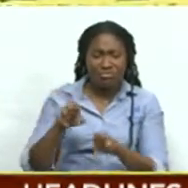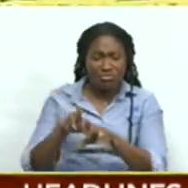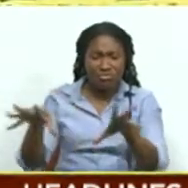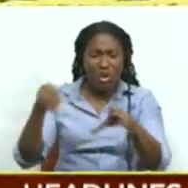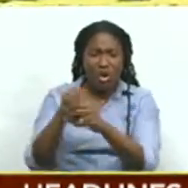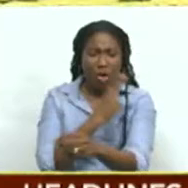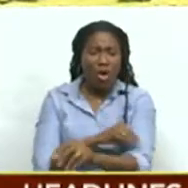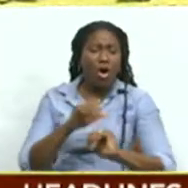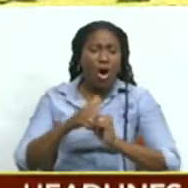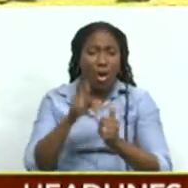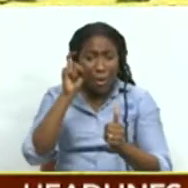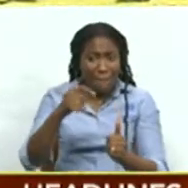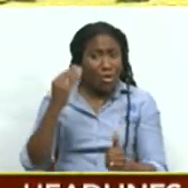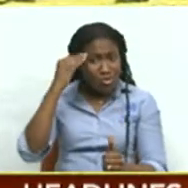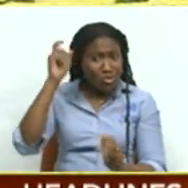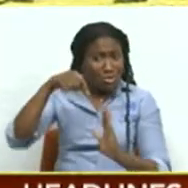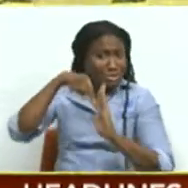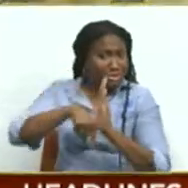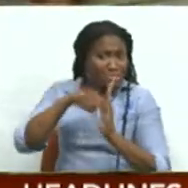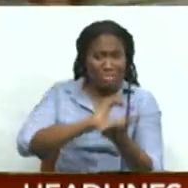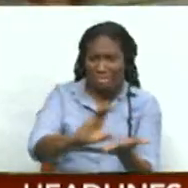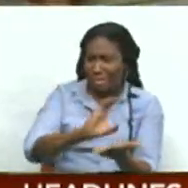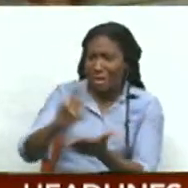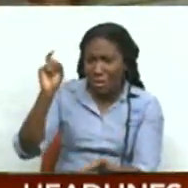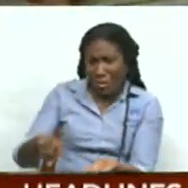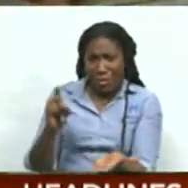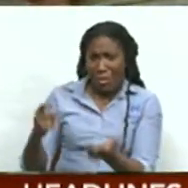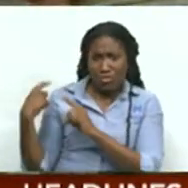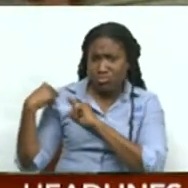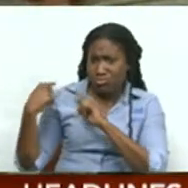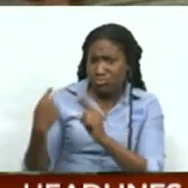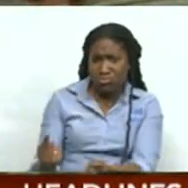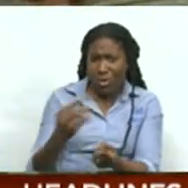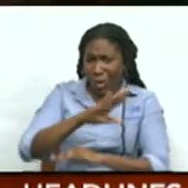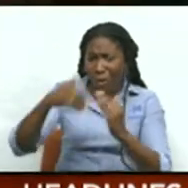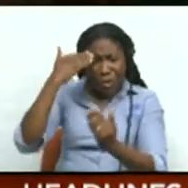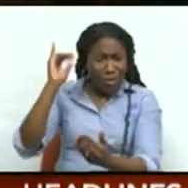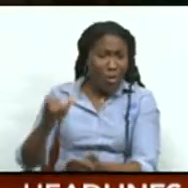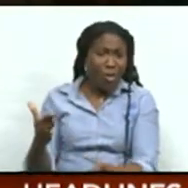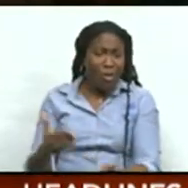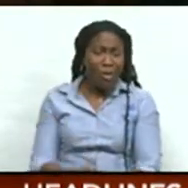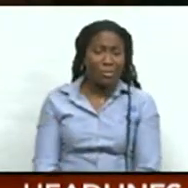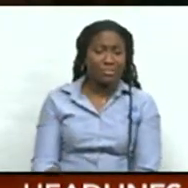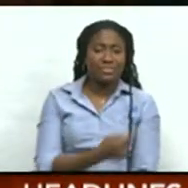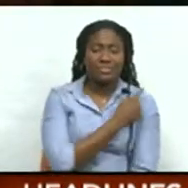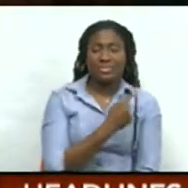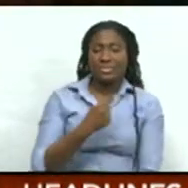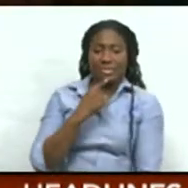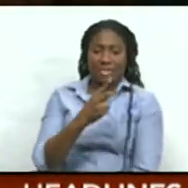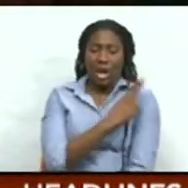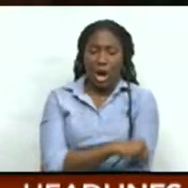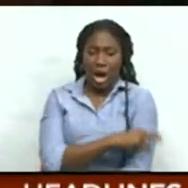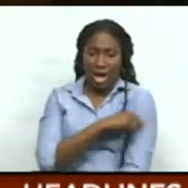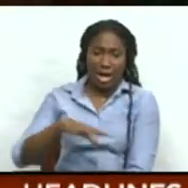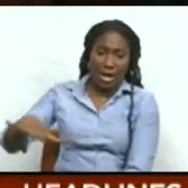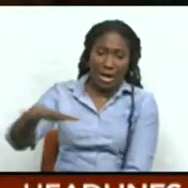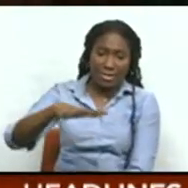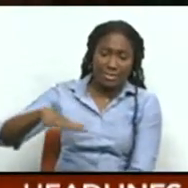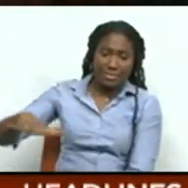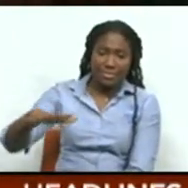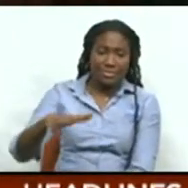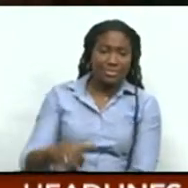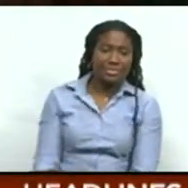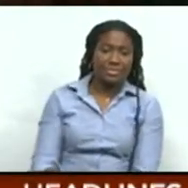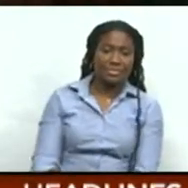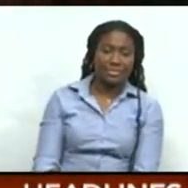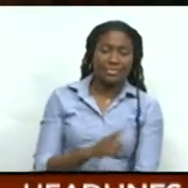practice vigorous sanitization and sterilization protocols? The Northwest Regional Health Authority has taken steps